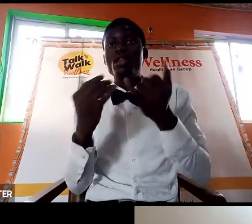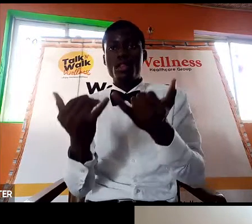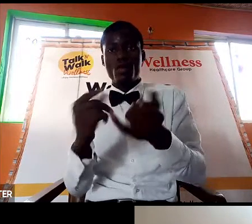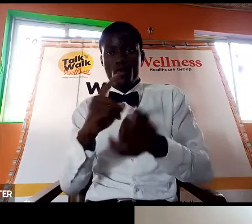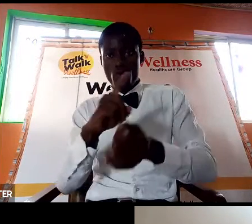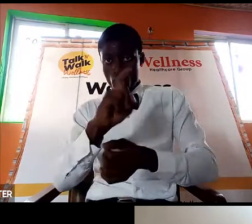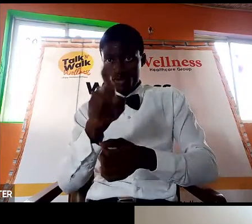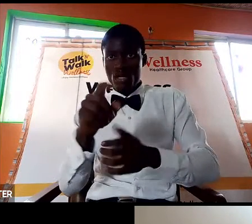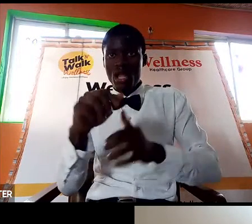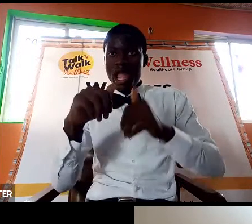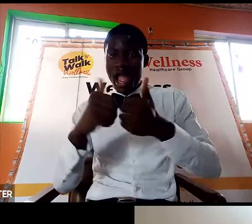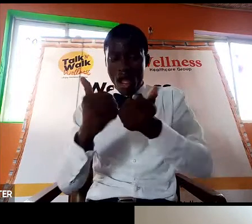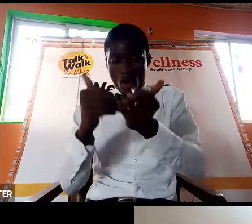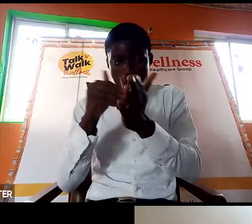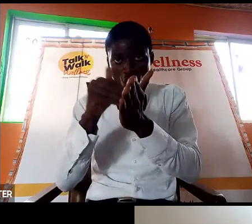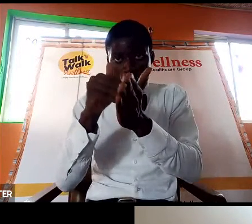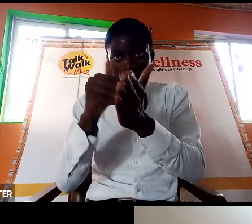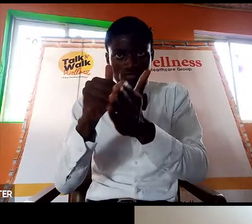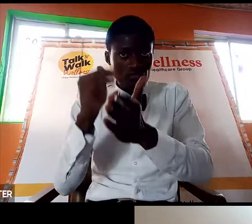year